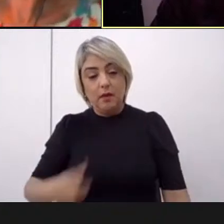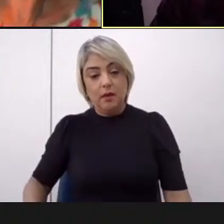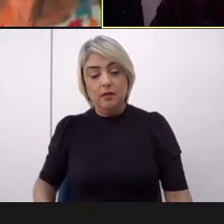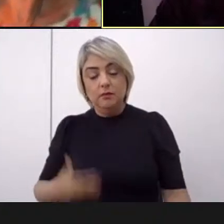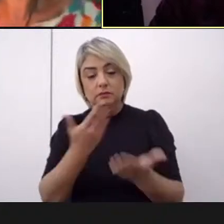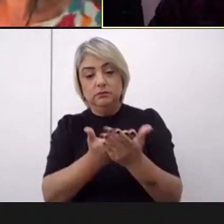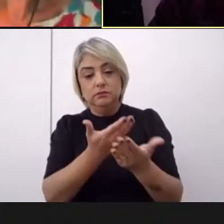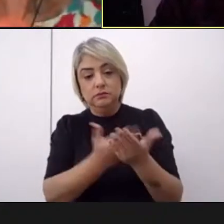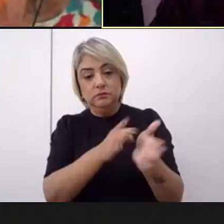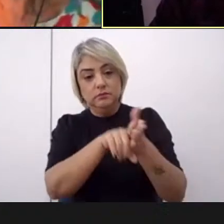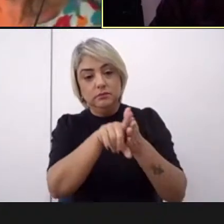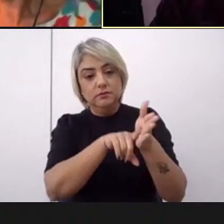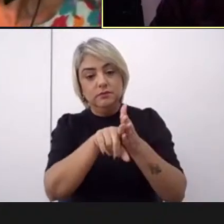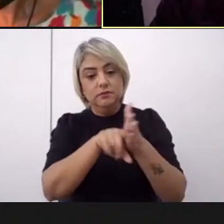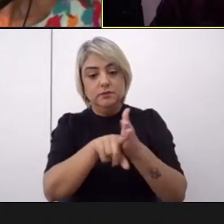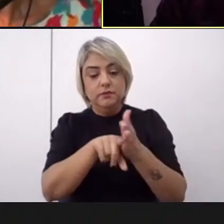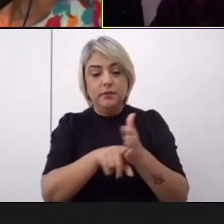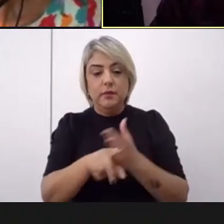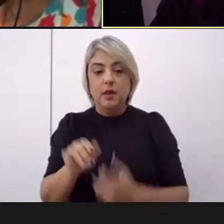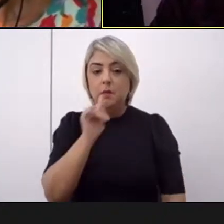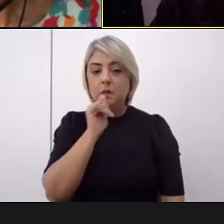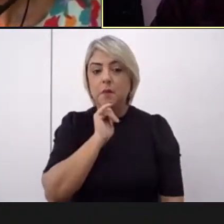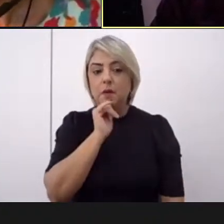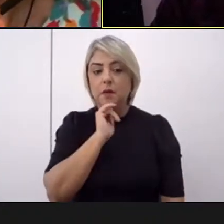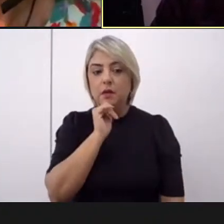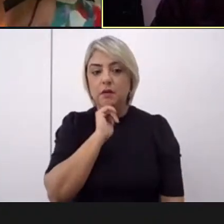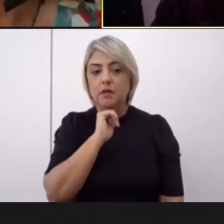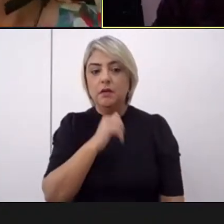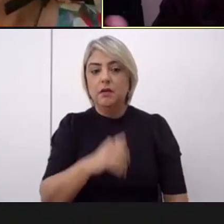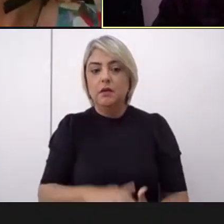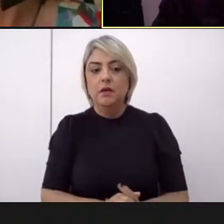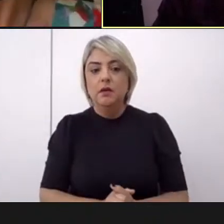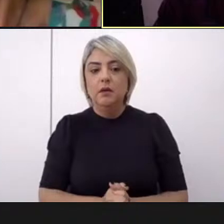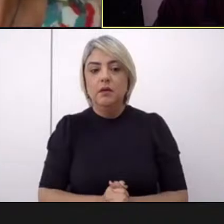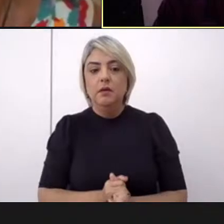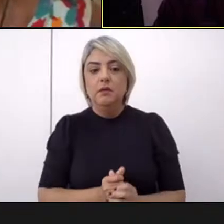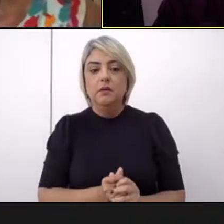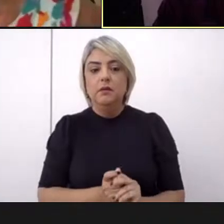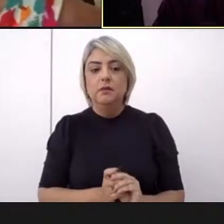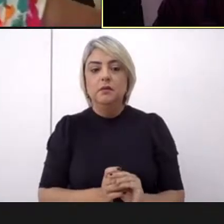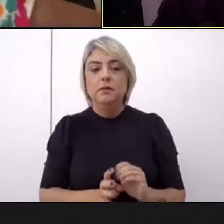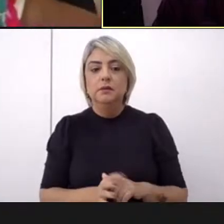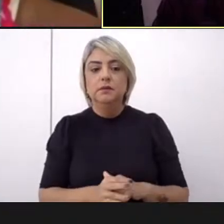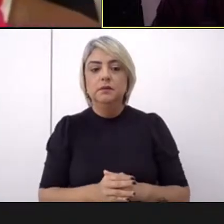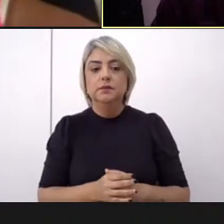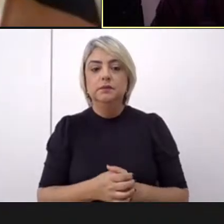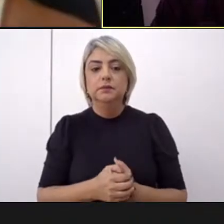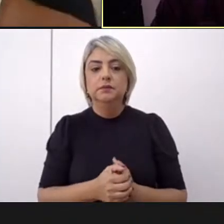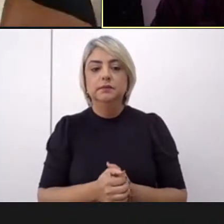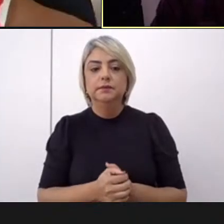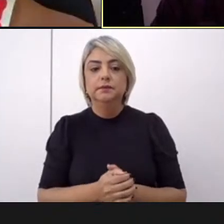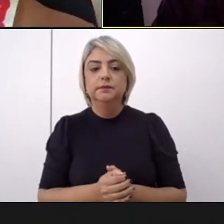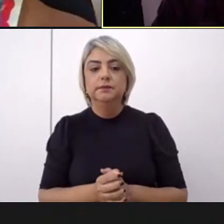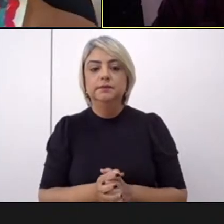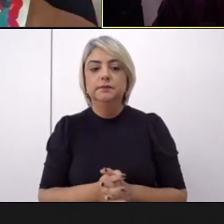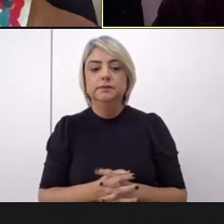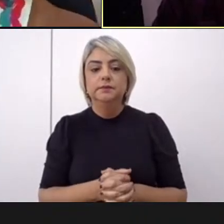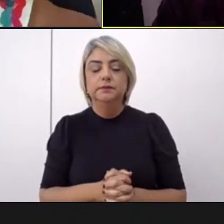for example, we have one chapter about, which is the chapter of Ève Fouilleux, about the global